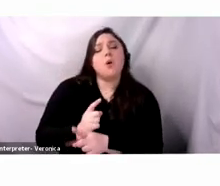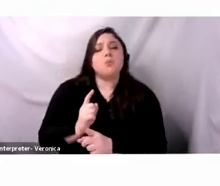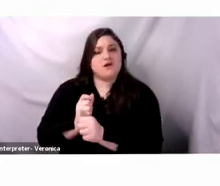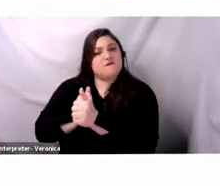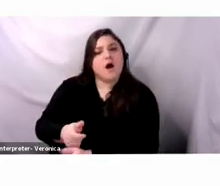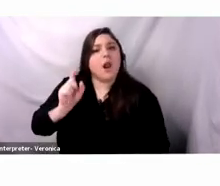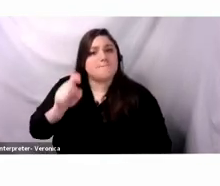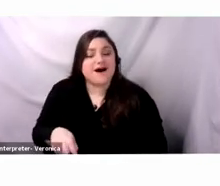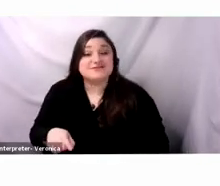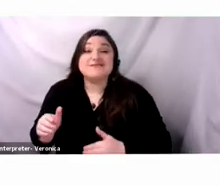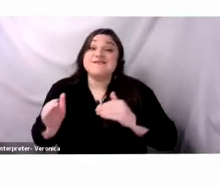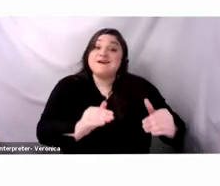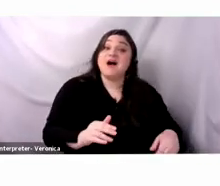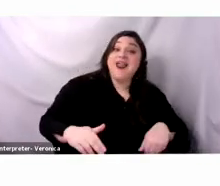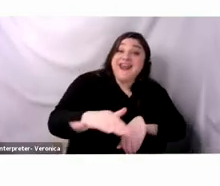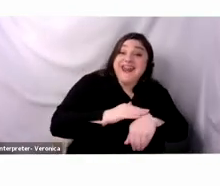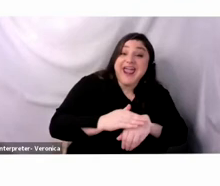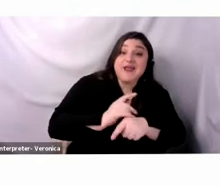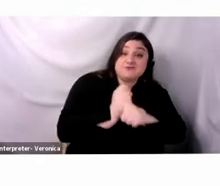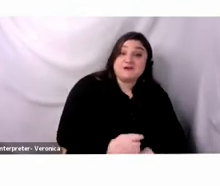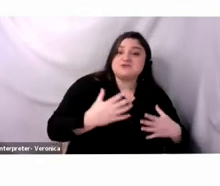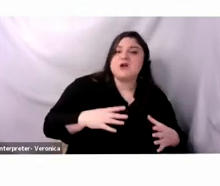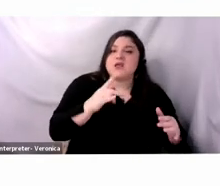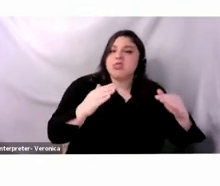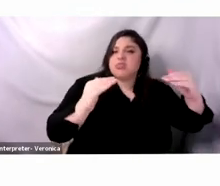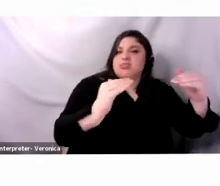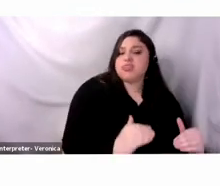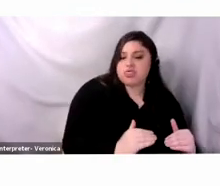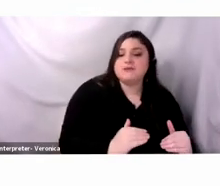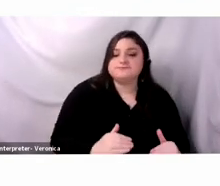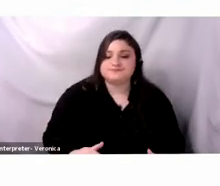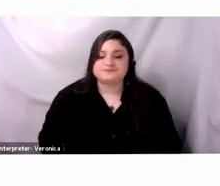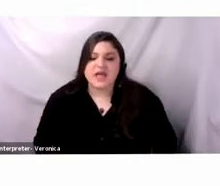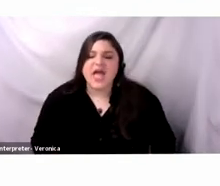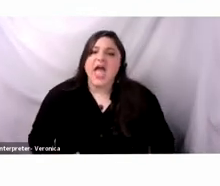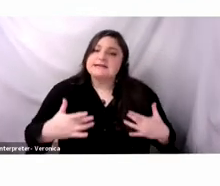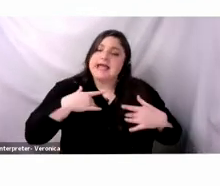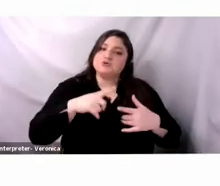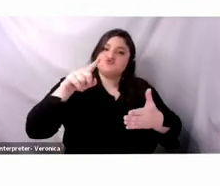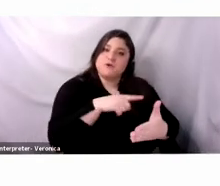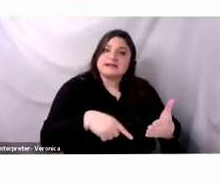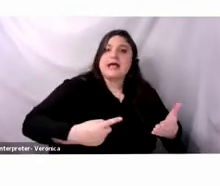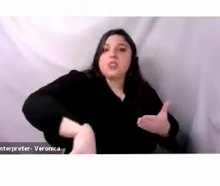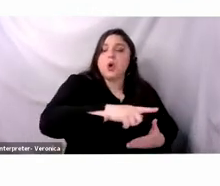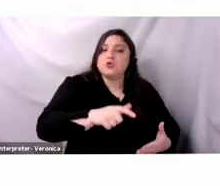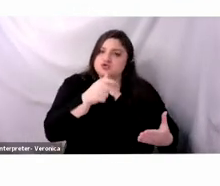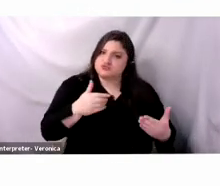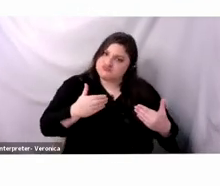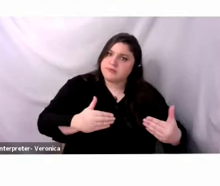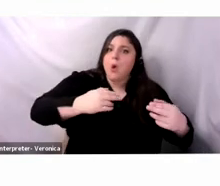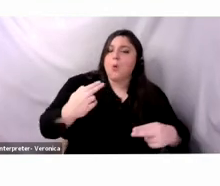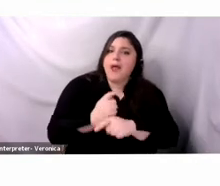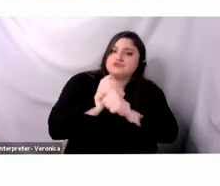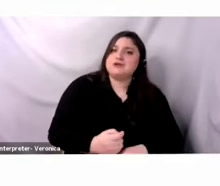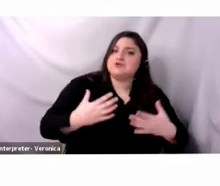quote about a teacher who dared preach in his indigenous attire. Of course, the real gag here is that complying with dress